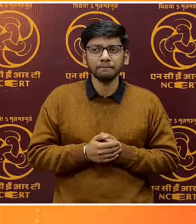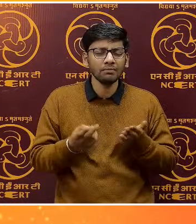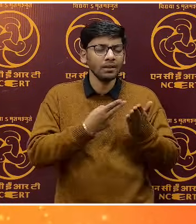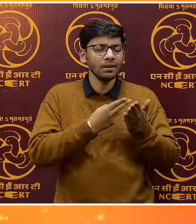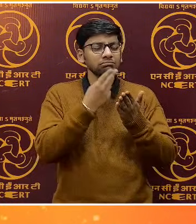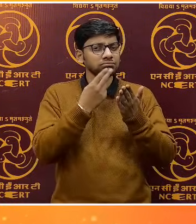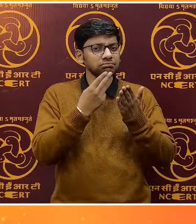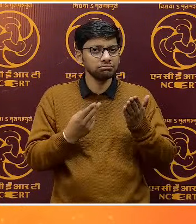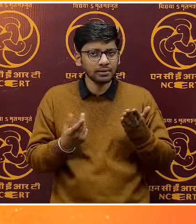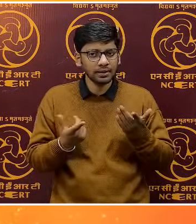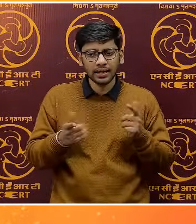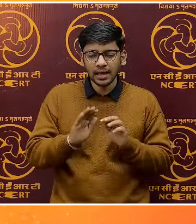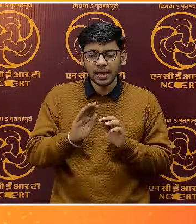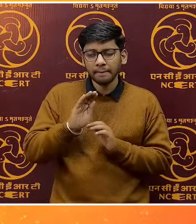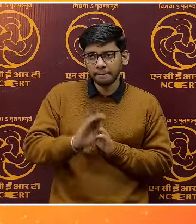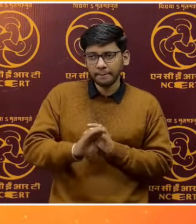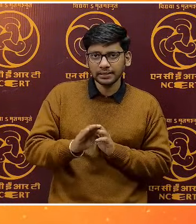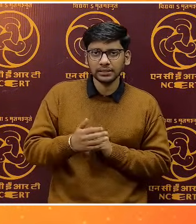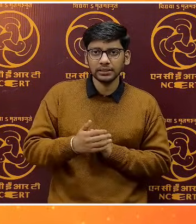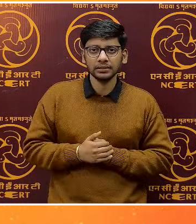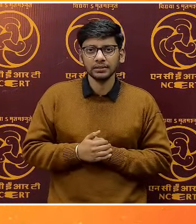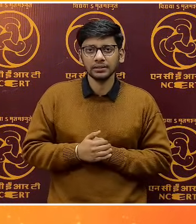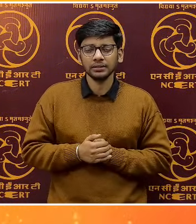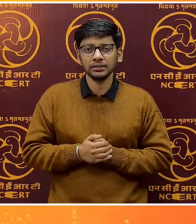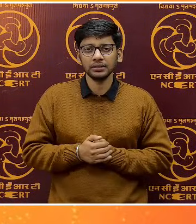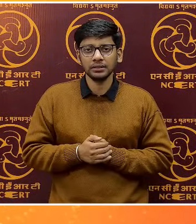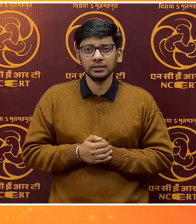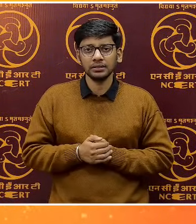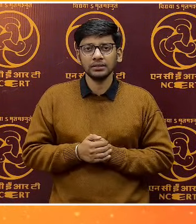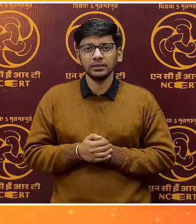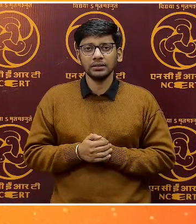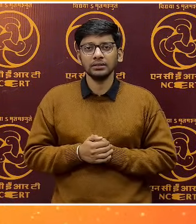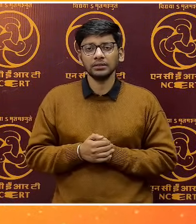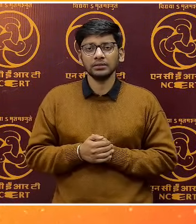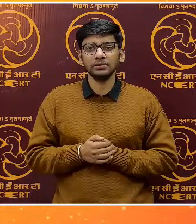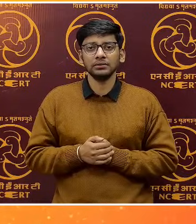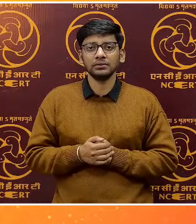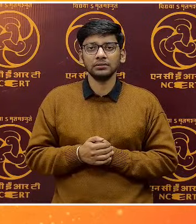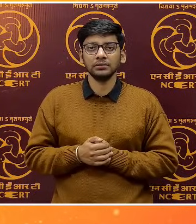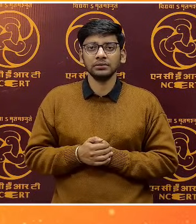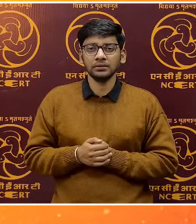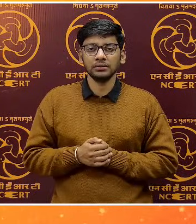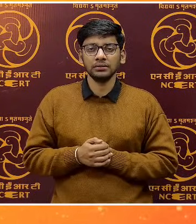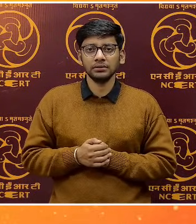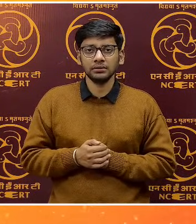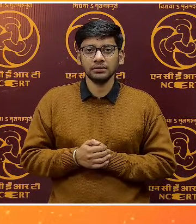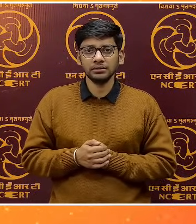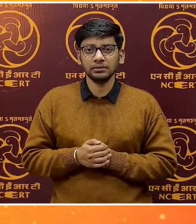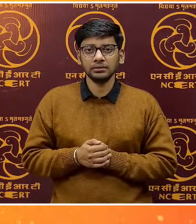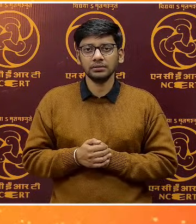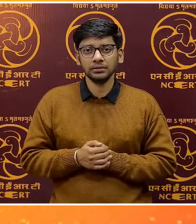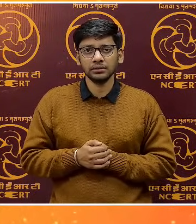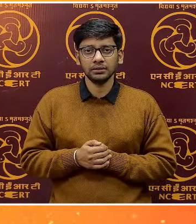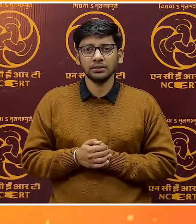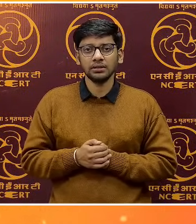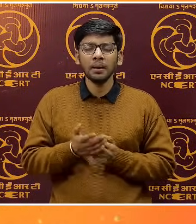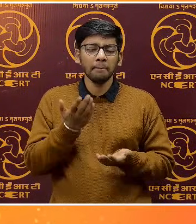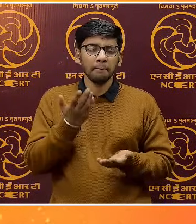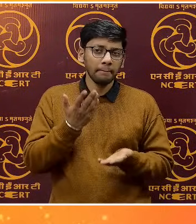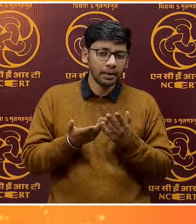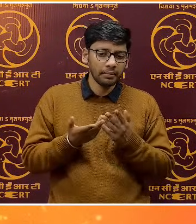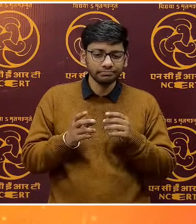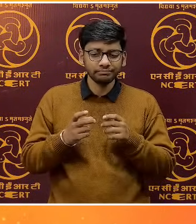to maybe uh, uh, throw a stone at the tree.